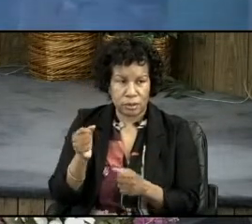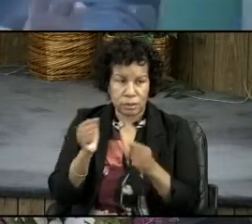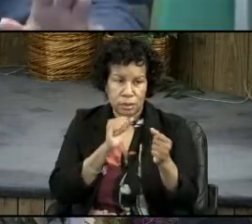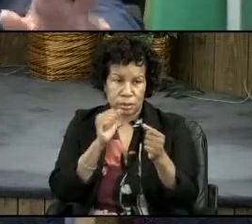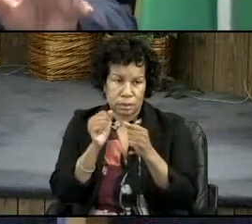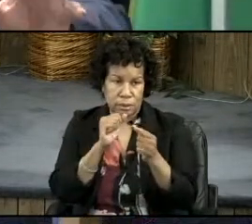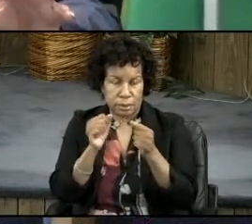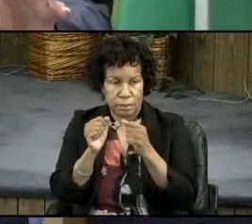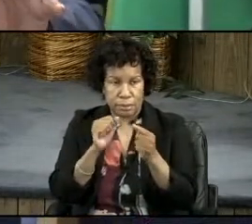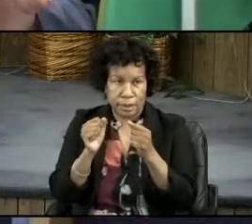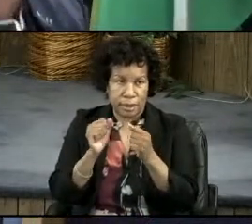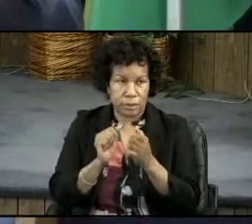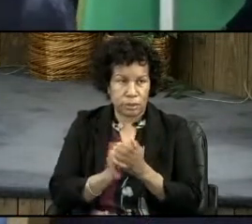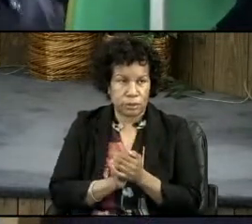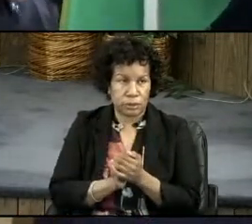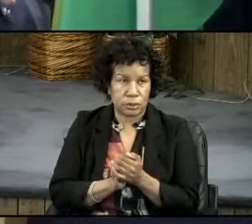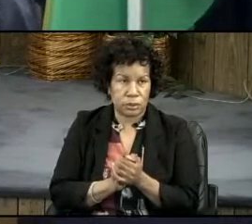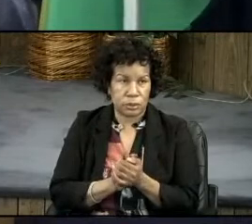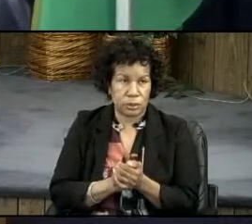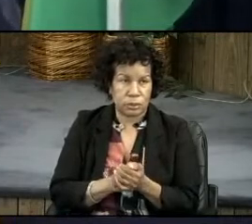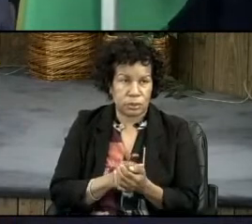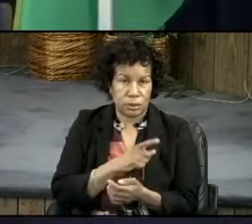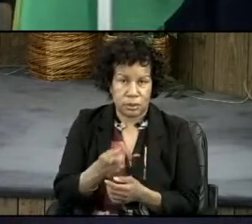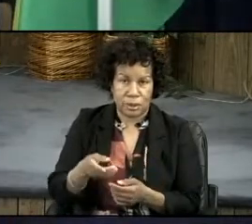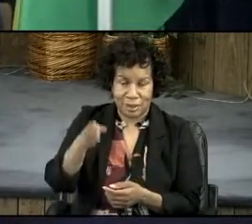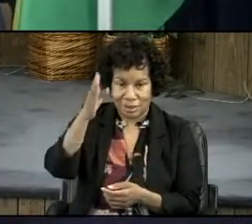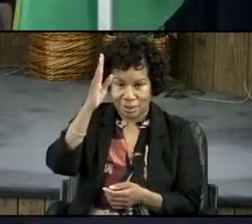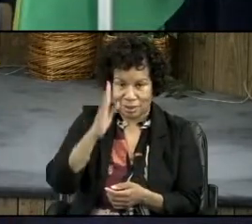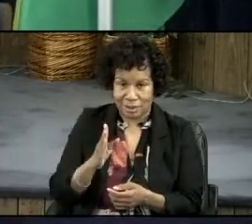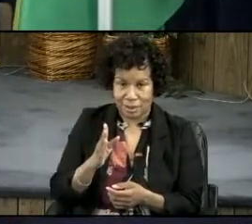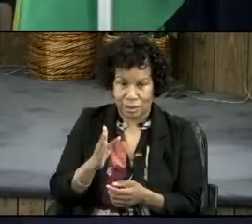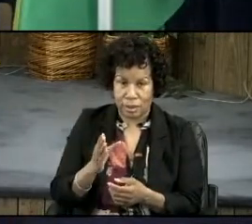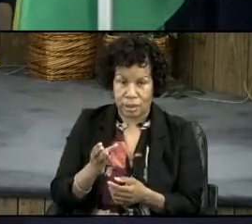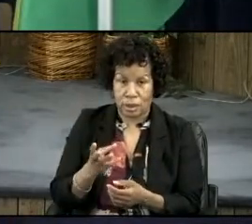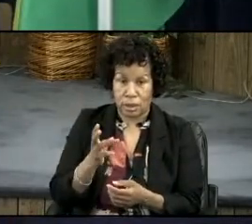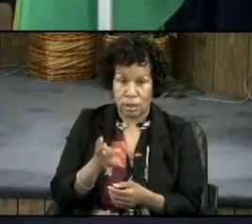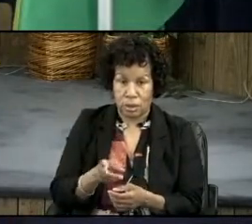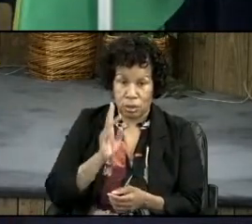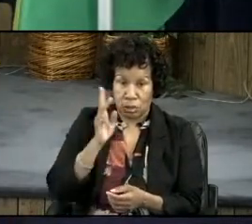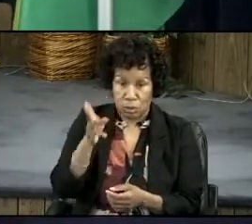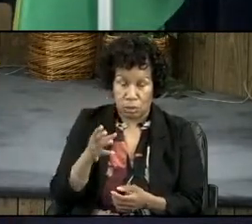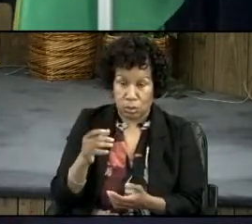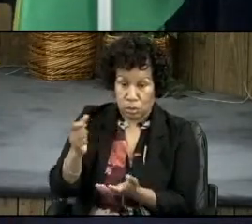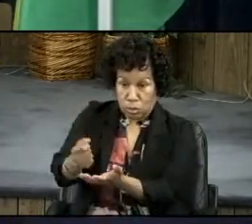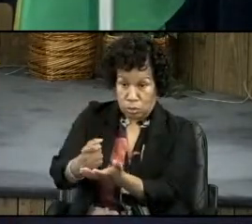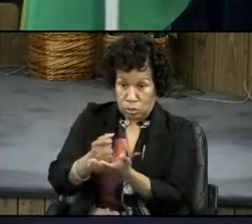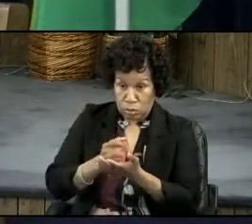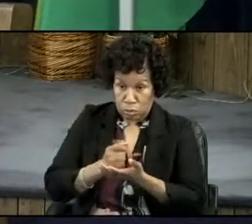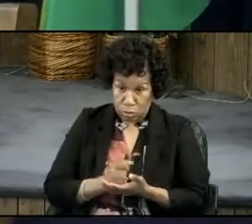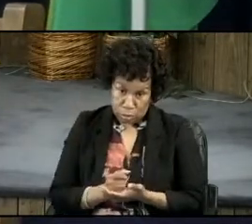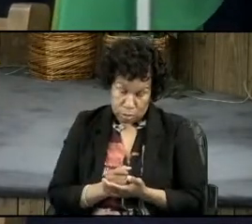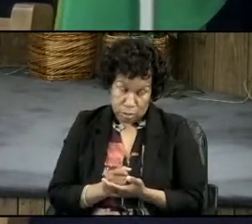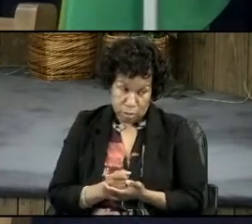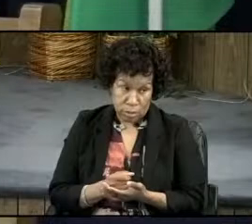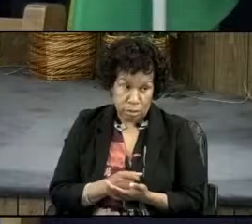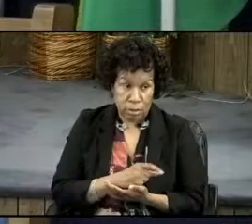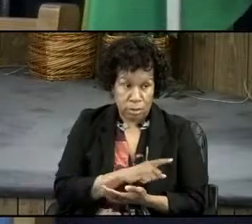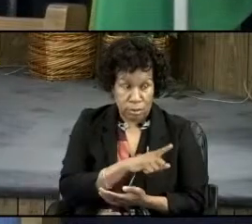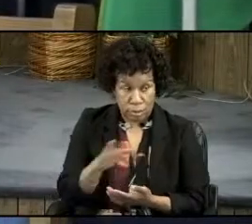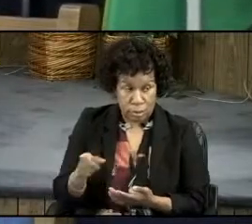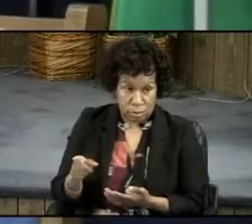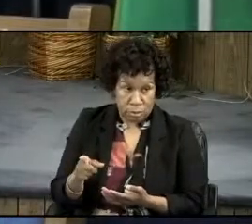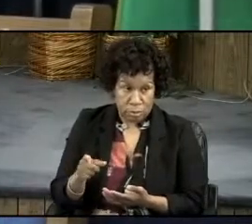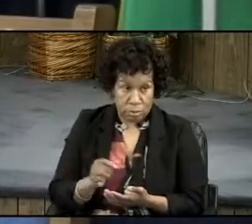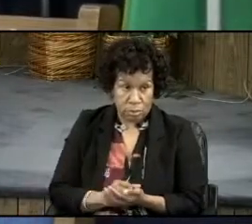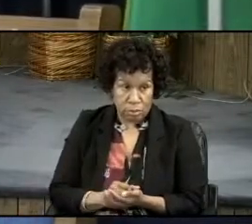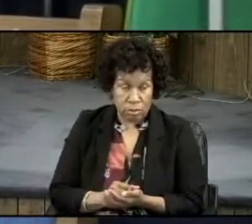those Israelis come that their God is going to prevail. So watch out for them because we're going to lose.